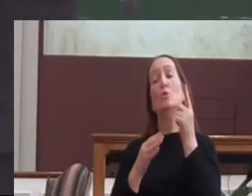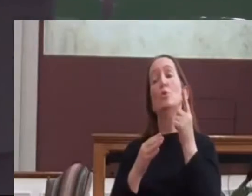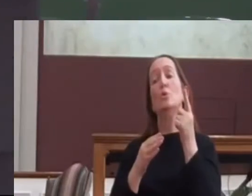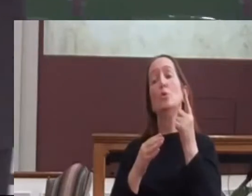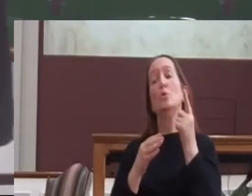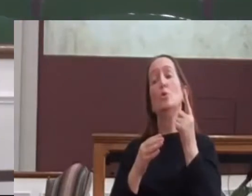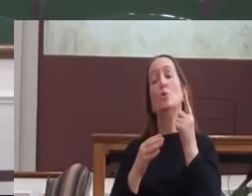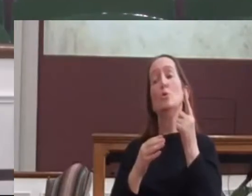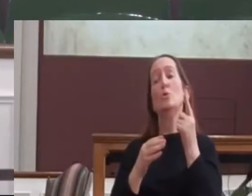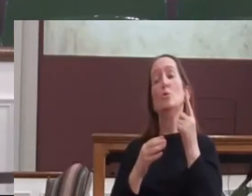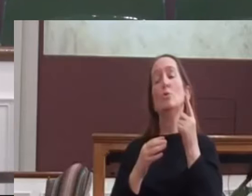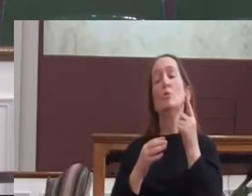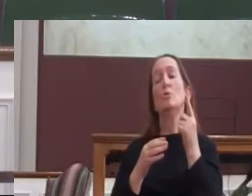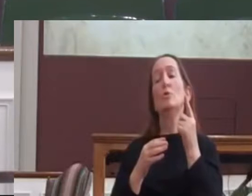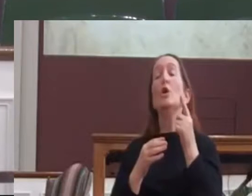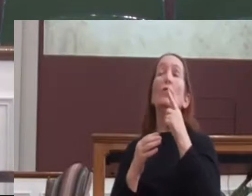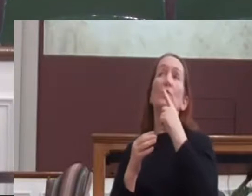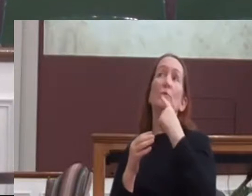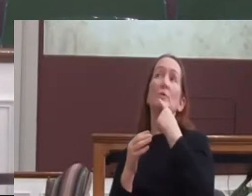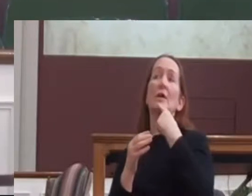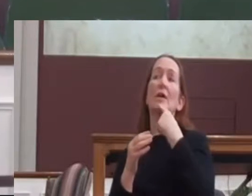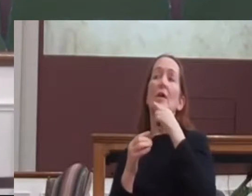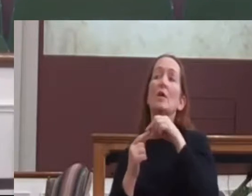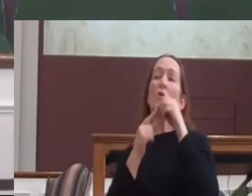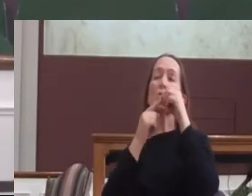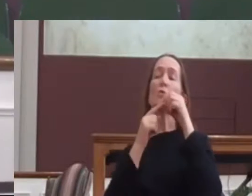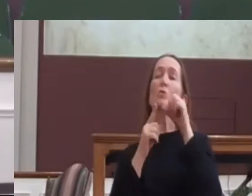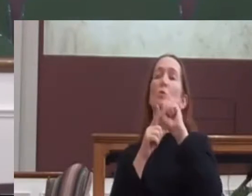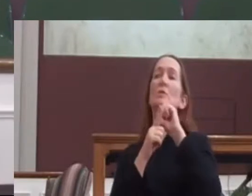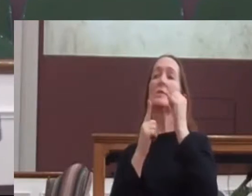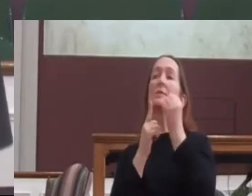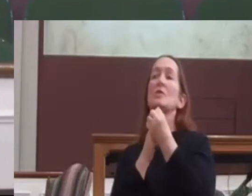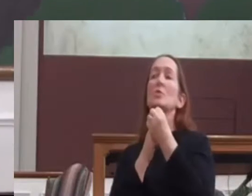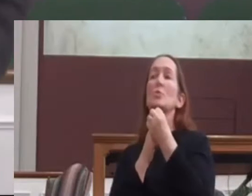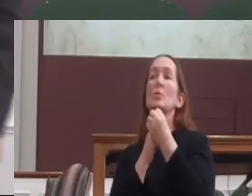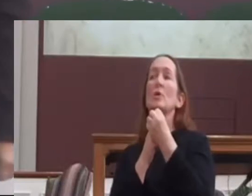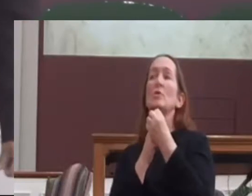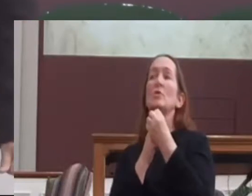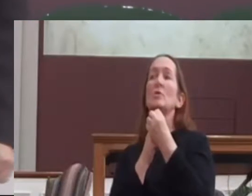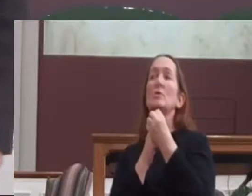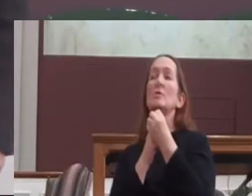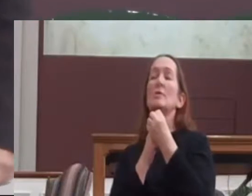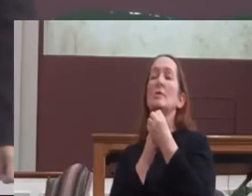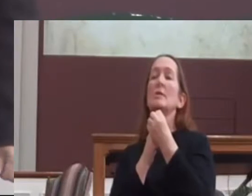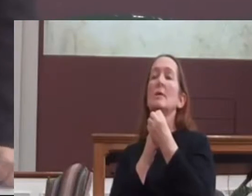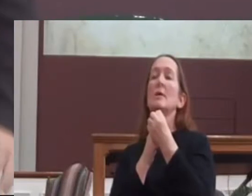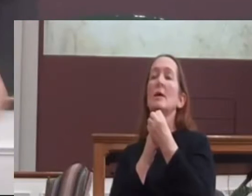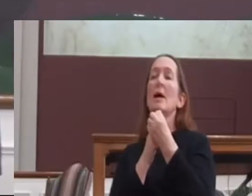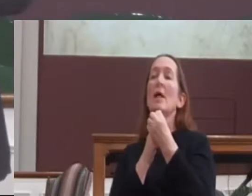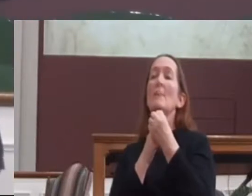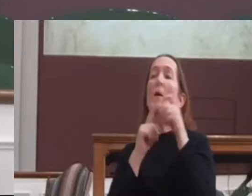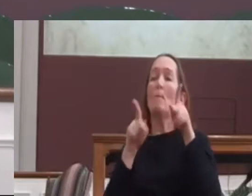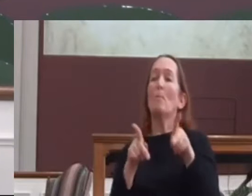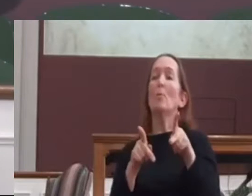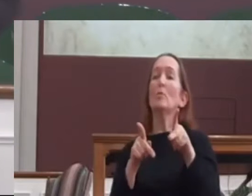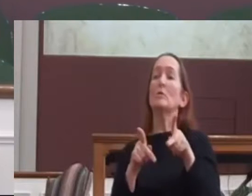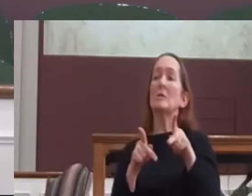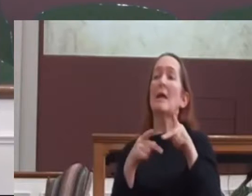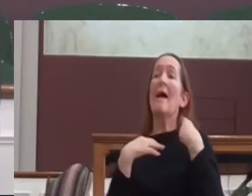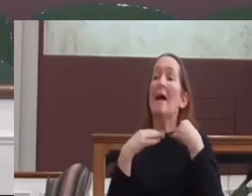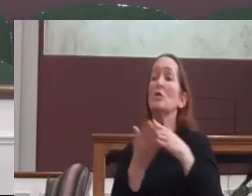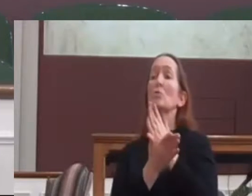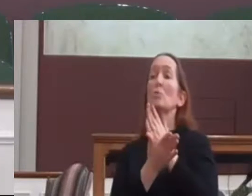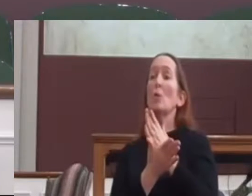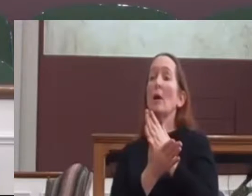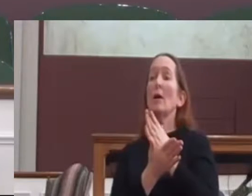as to where it's okay for one person to have the right to decide in a certain situation that another person's